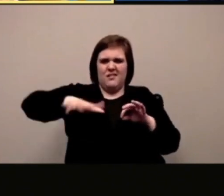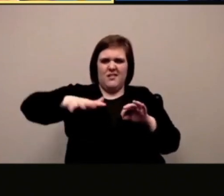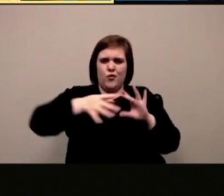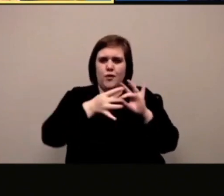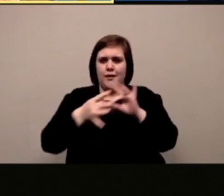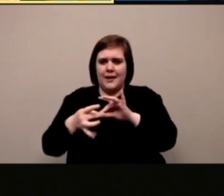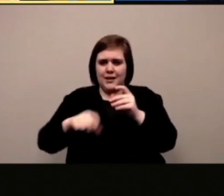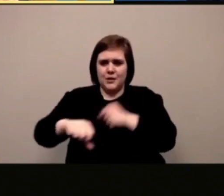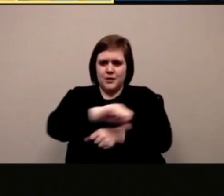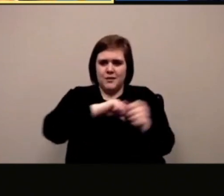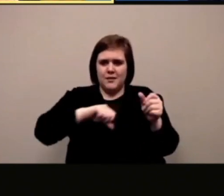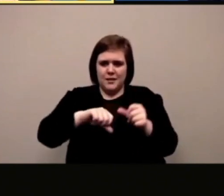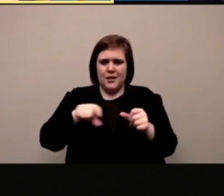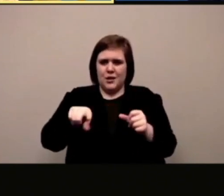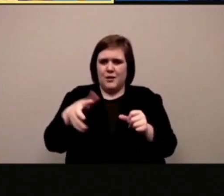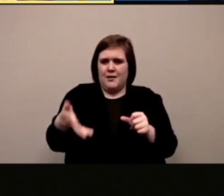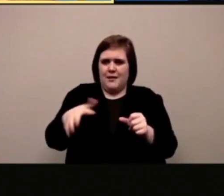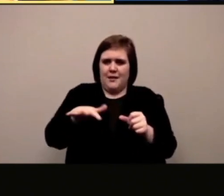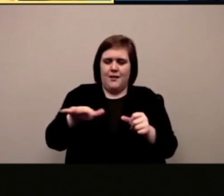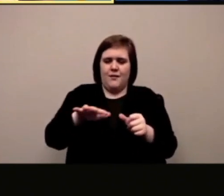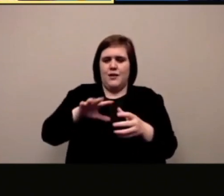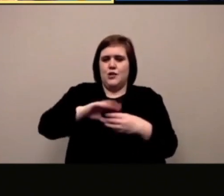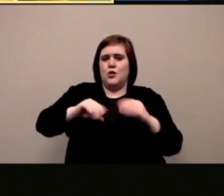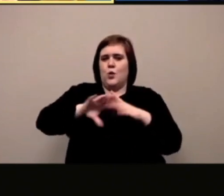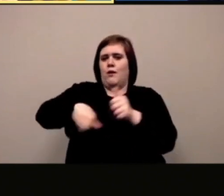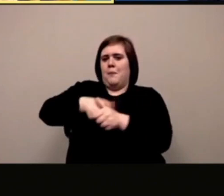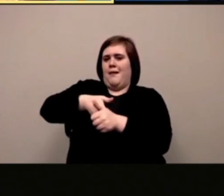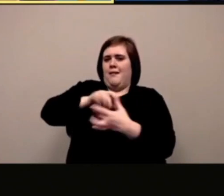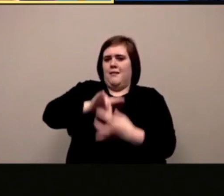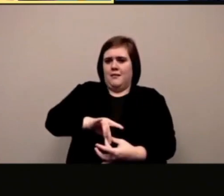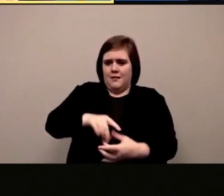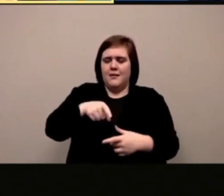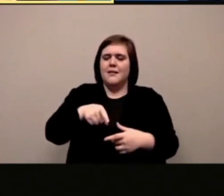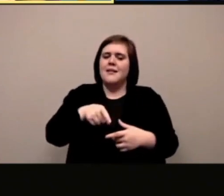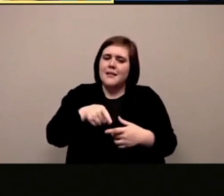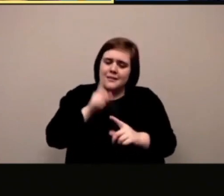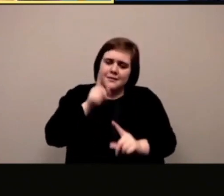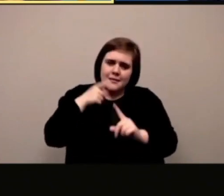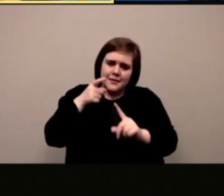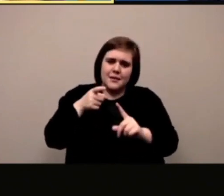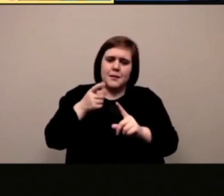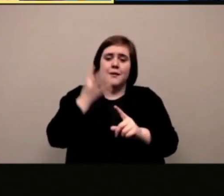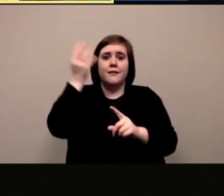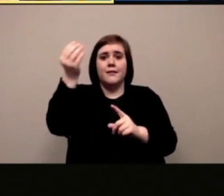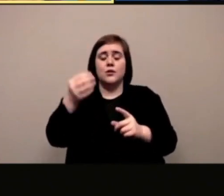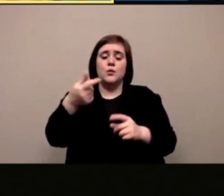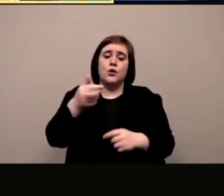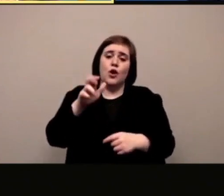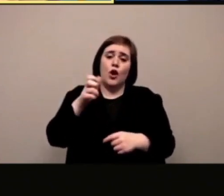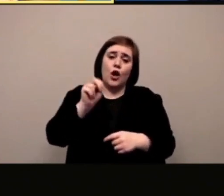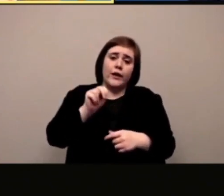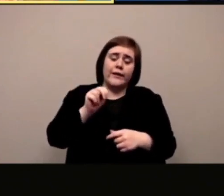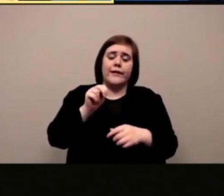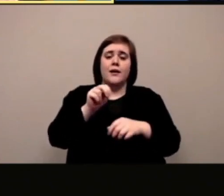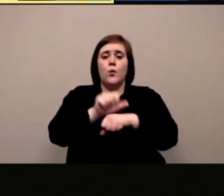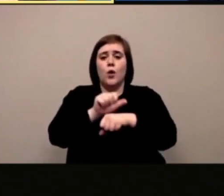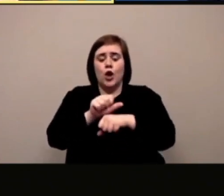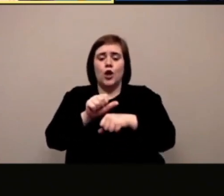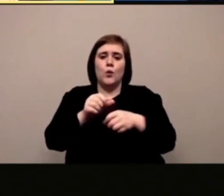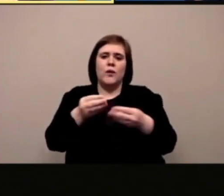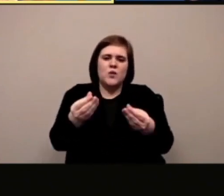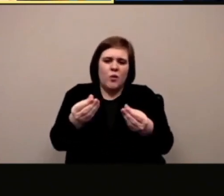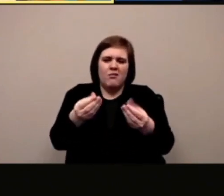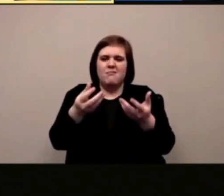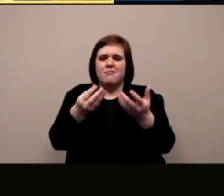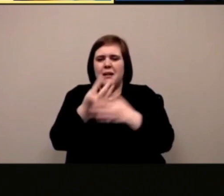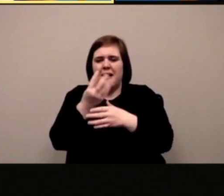and that way you can put a little bit of a story behind, because this is all tied to being able to go and garden and work with the plants and the soil and to be